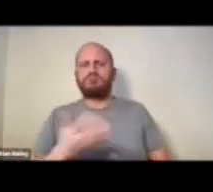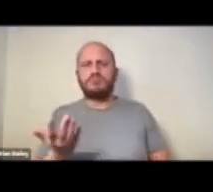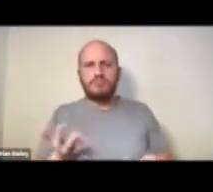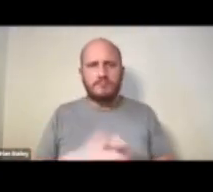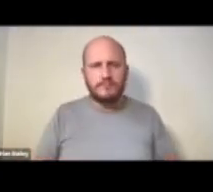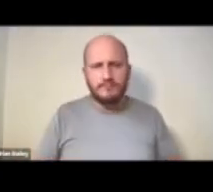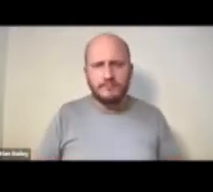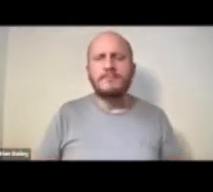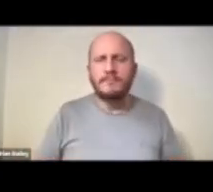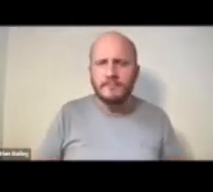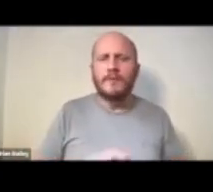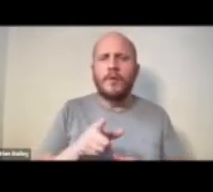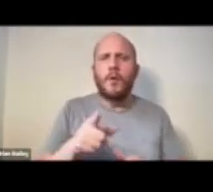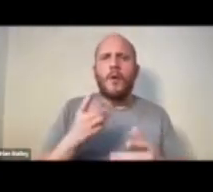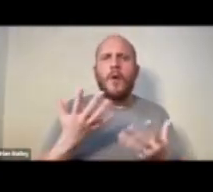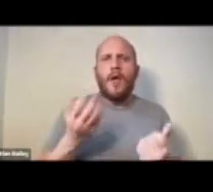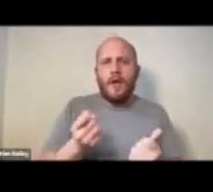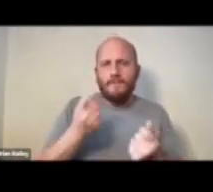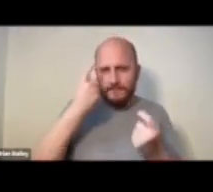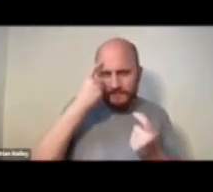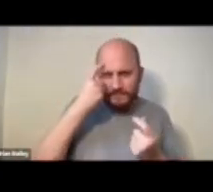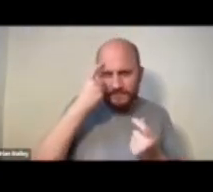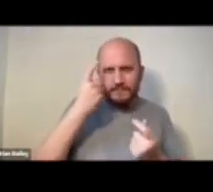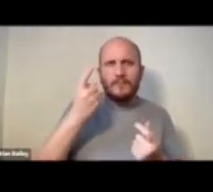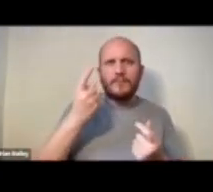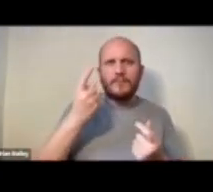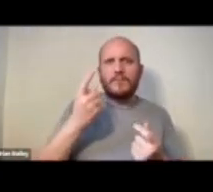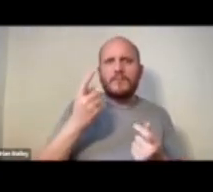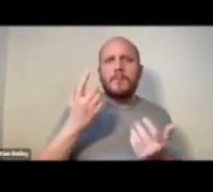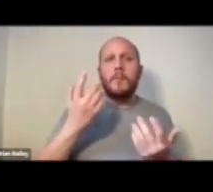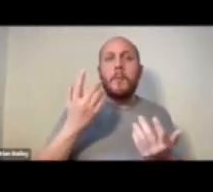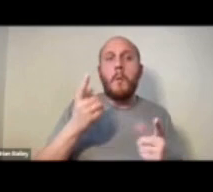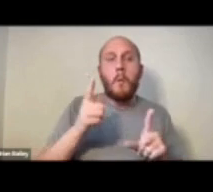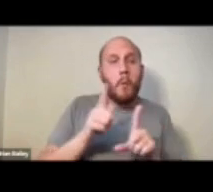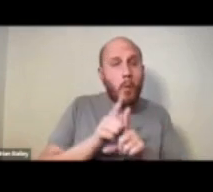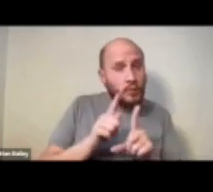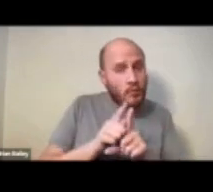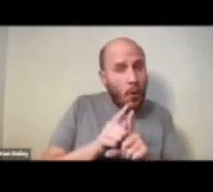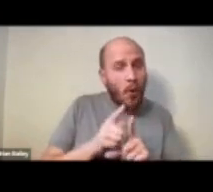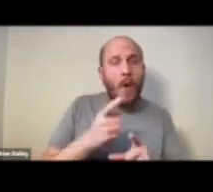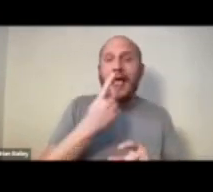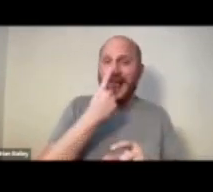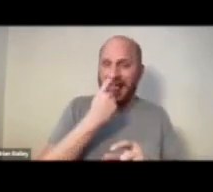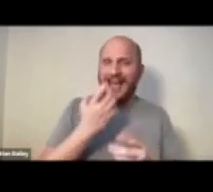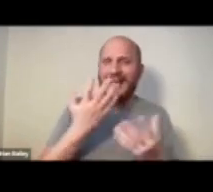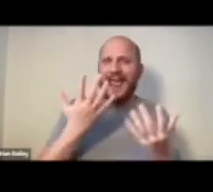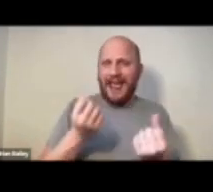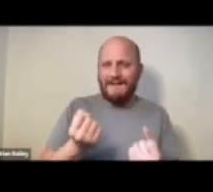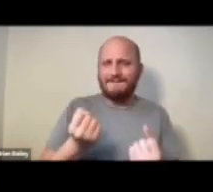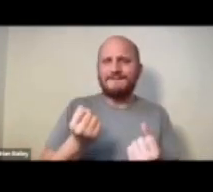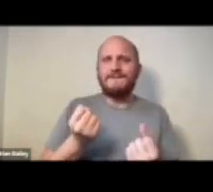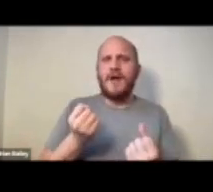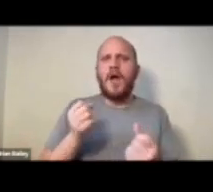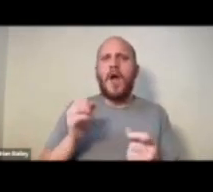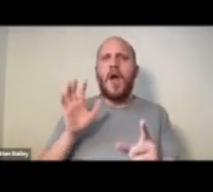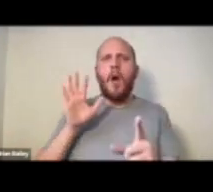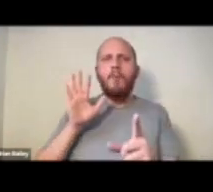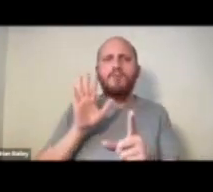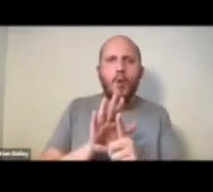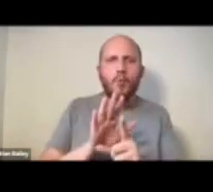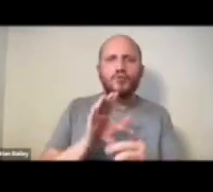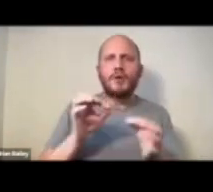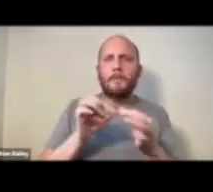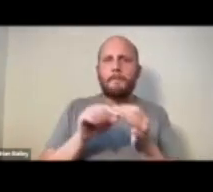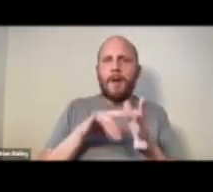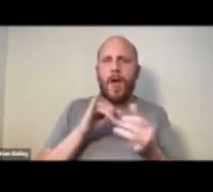appeal, does help with that. But it can also lead to something called approach bias. That's when people